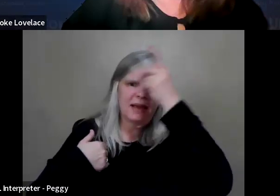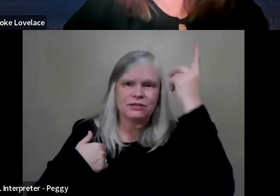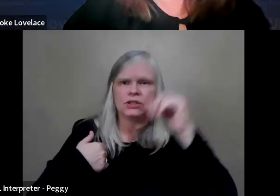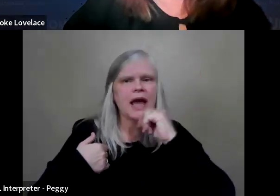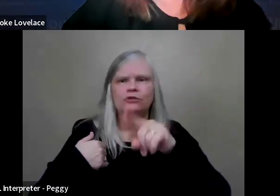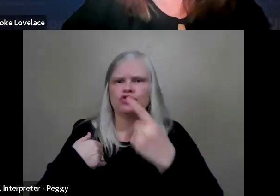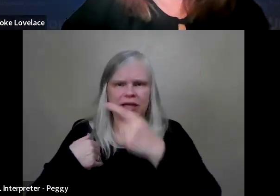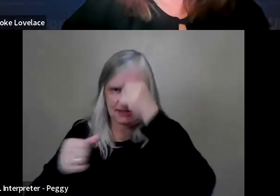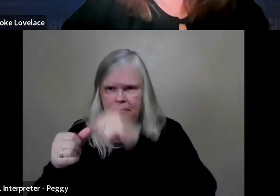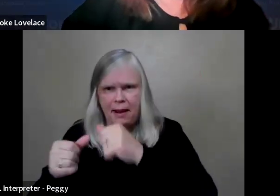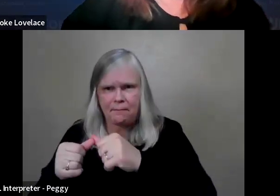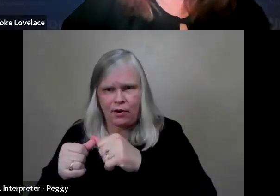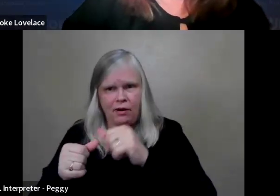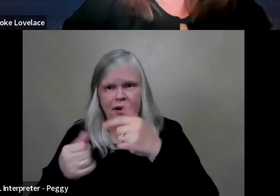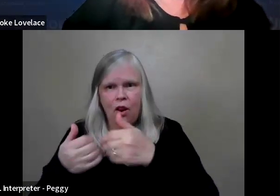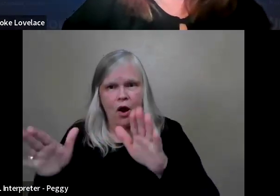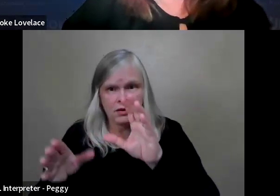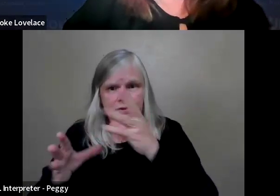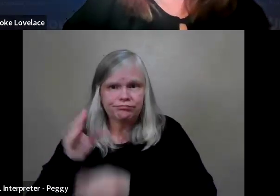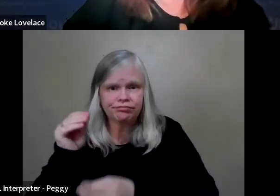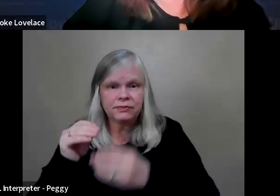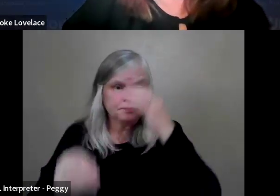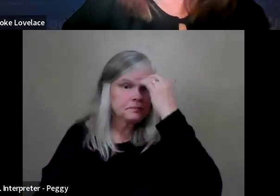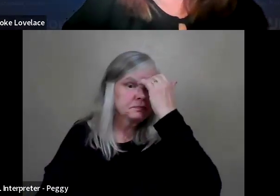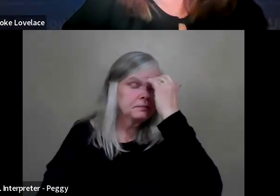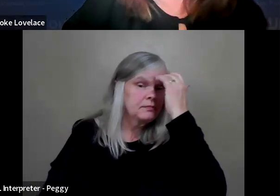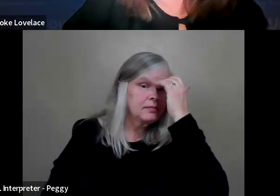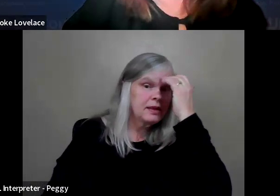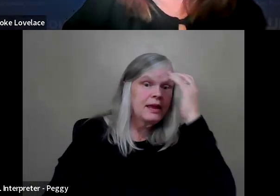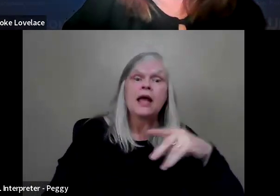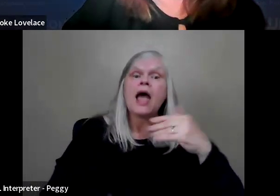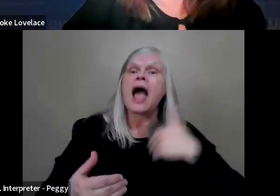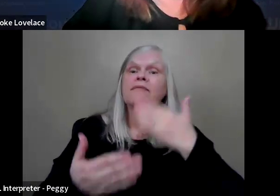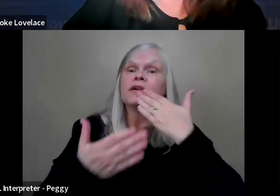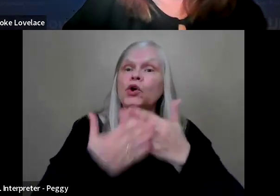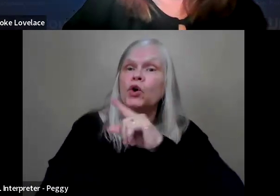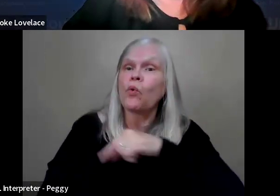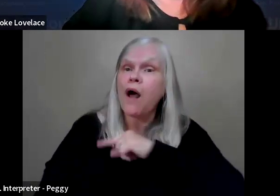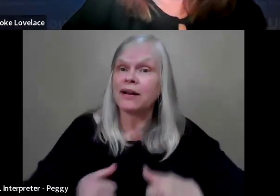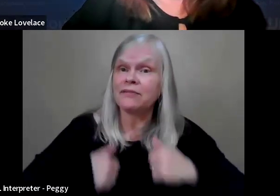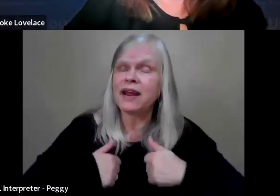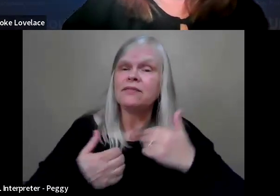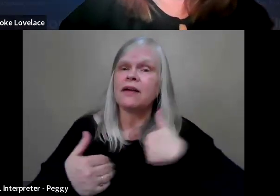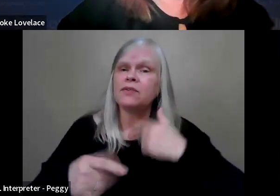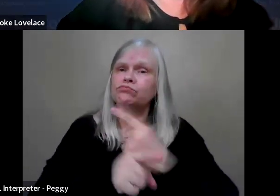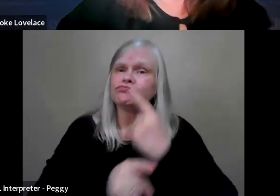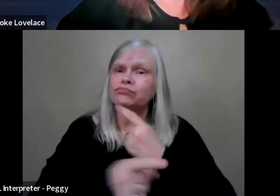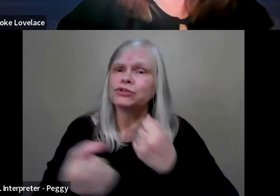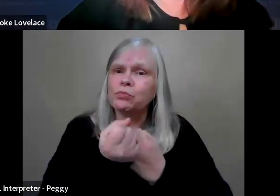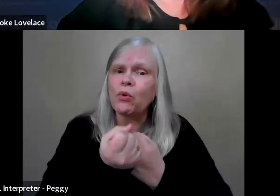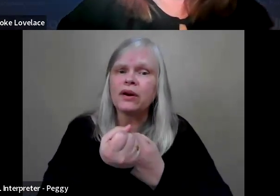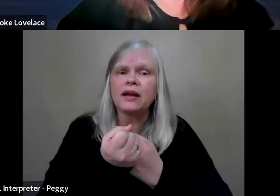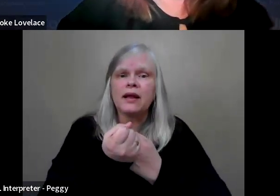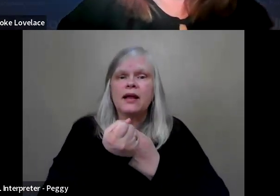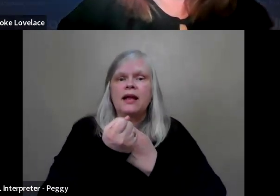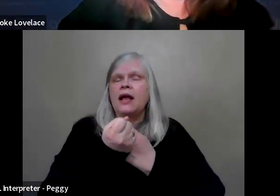Fourth, it is possible to have a good quality of life with dementia, especially with the right support. And finally, there's more to the